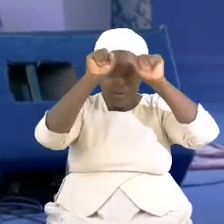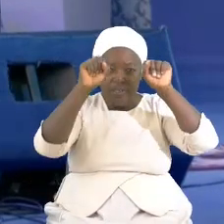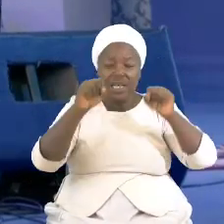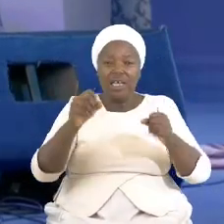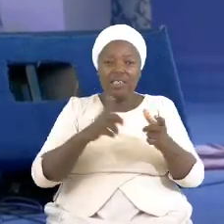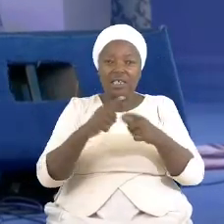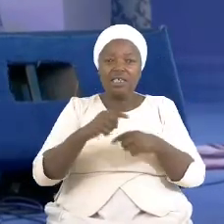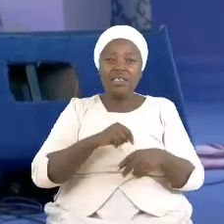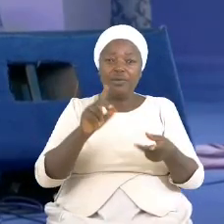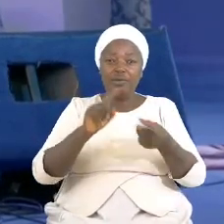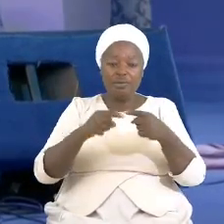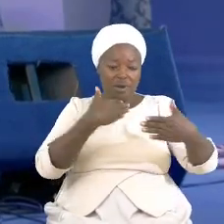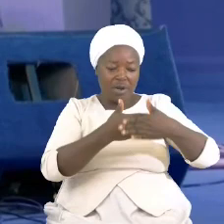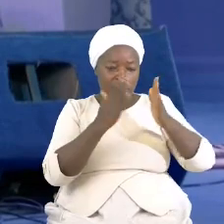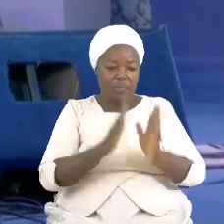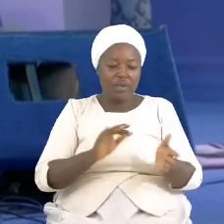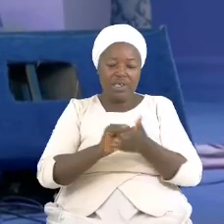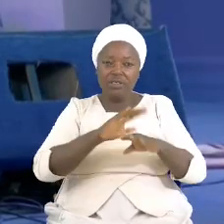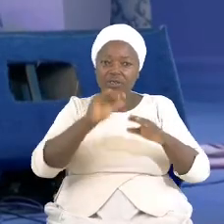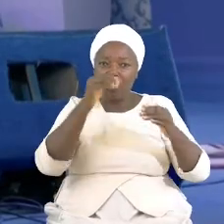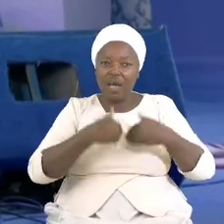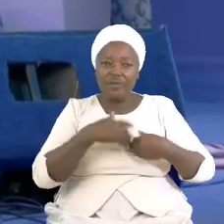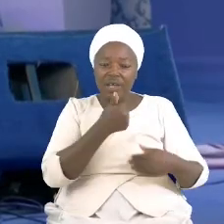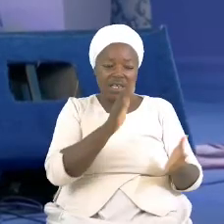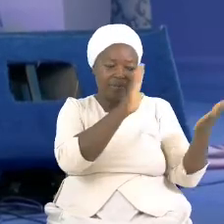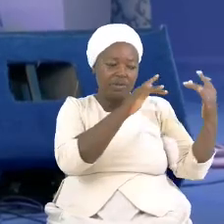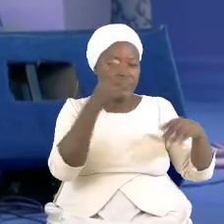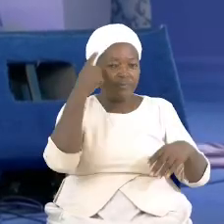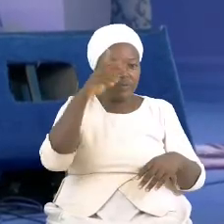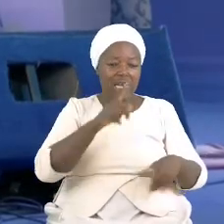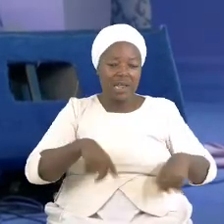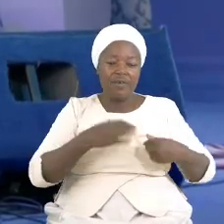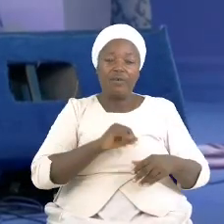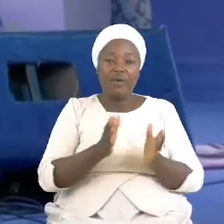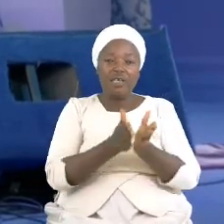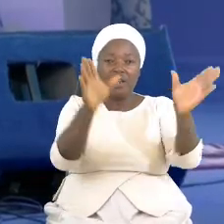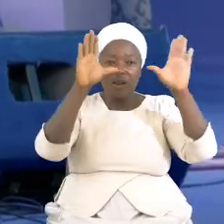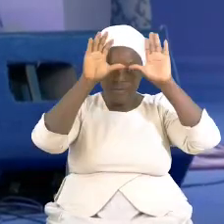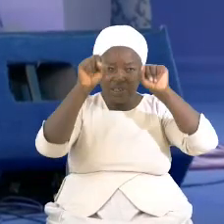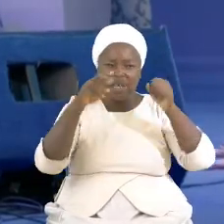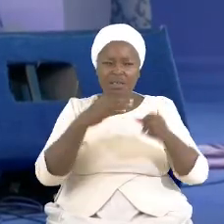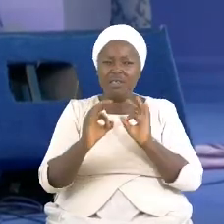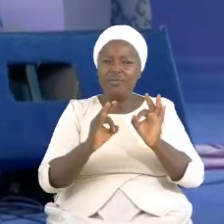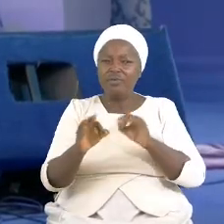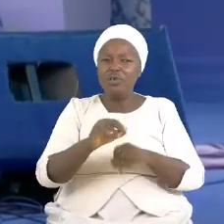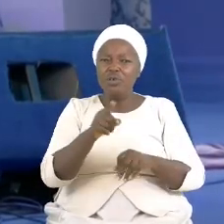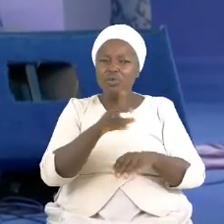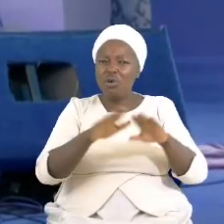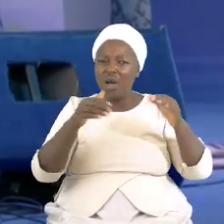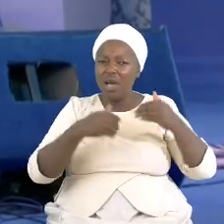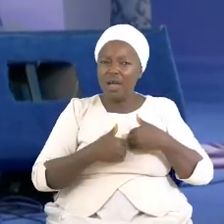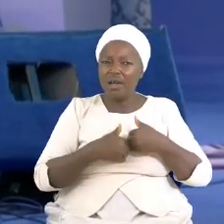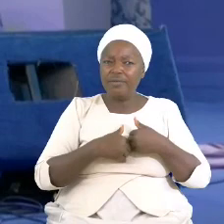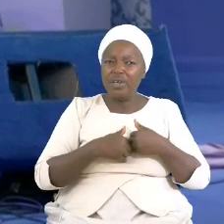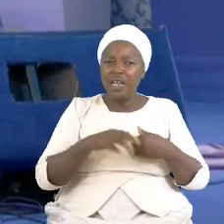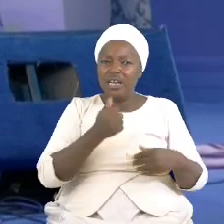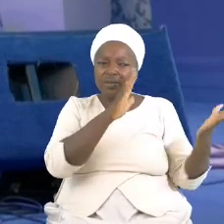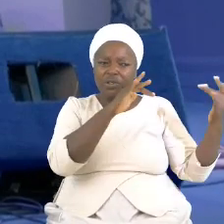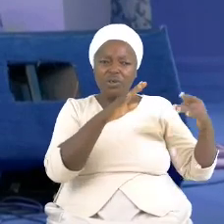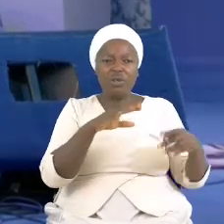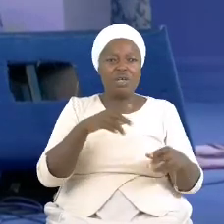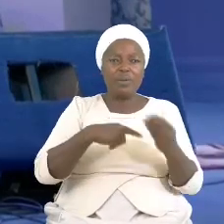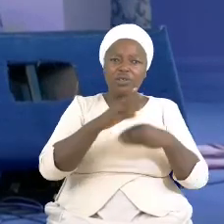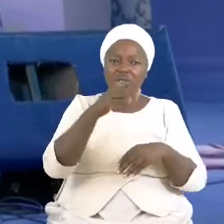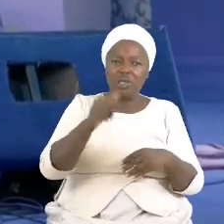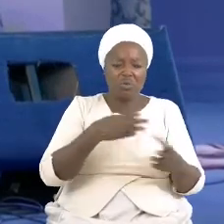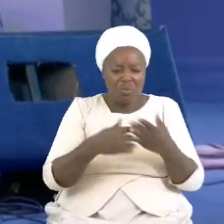life. If you have expectation for your life, no matter what others say about you, no matter how